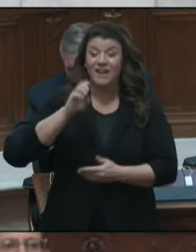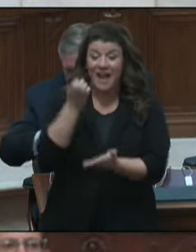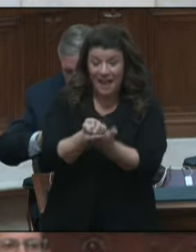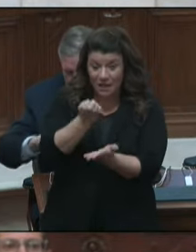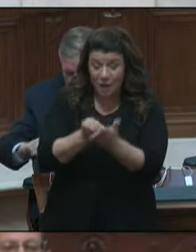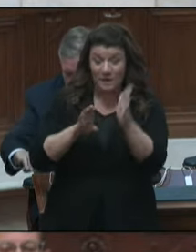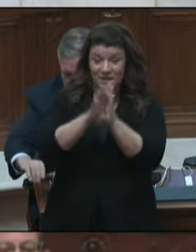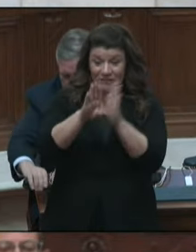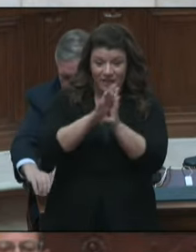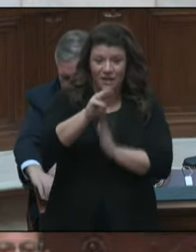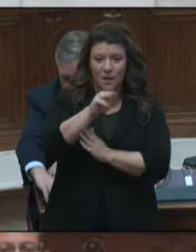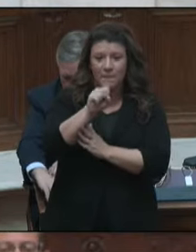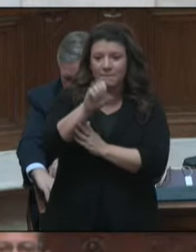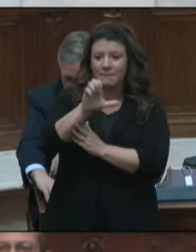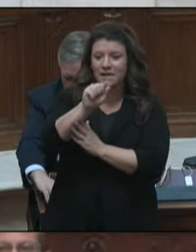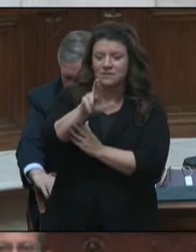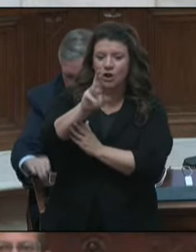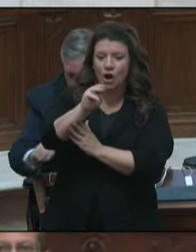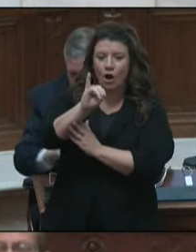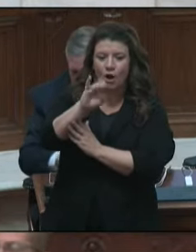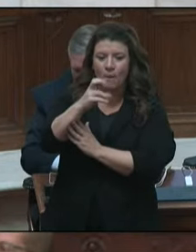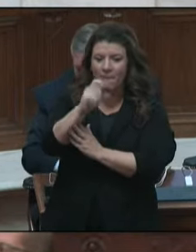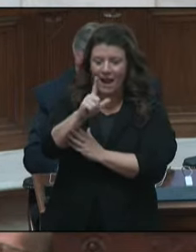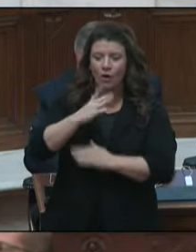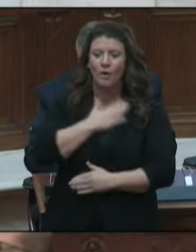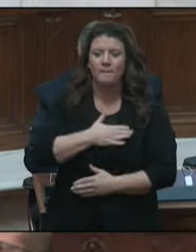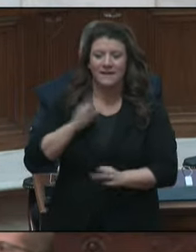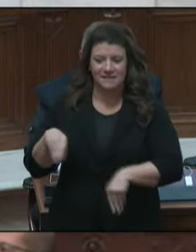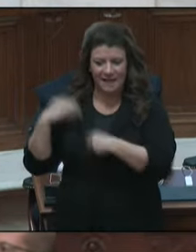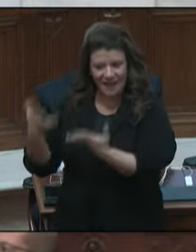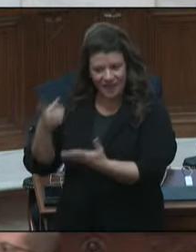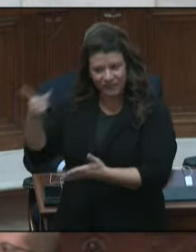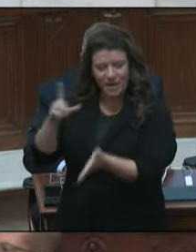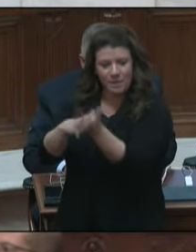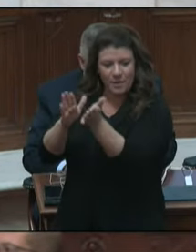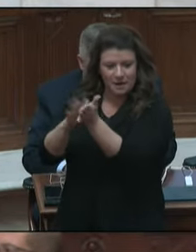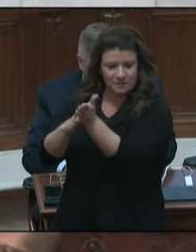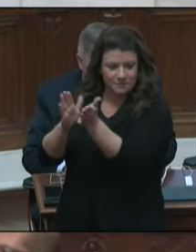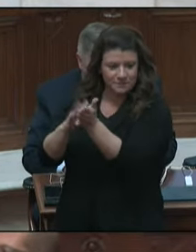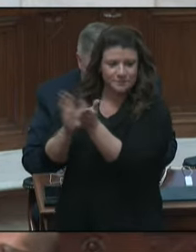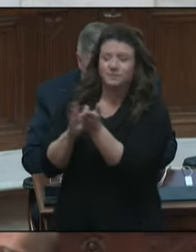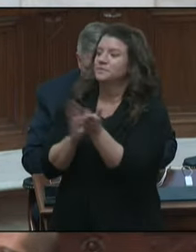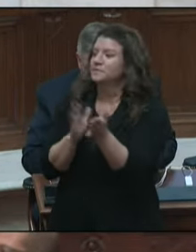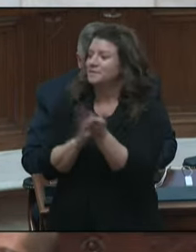Economic Development, Mitch Carmichael. Please give them a round of applause, please.